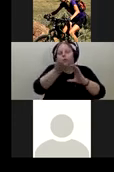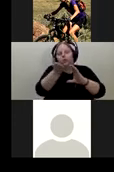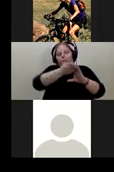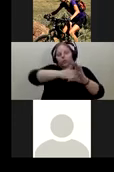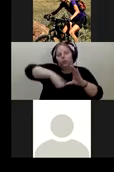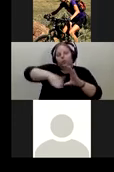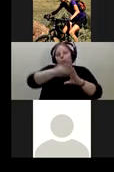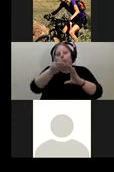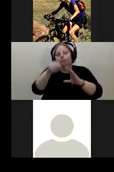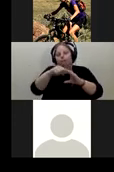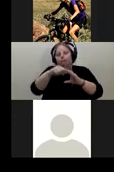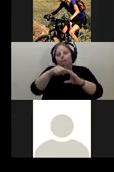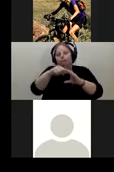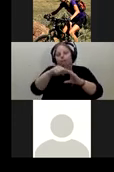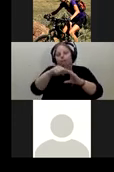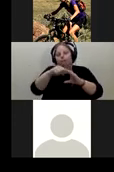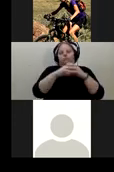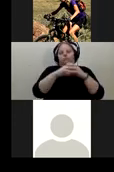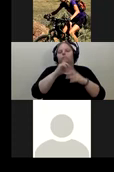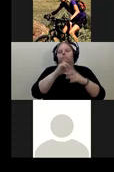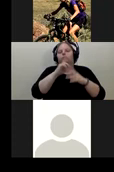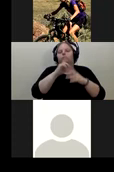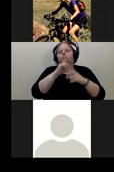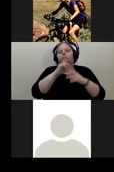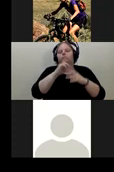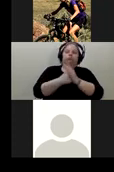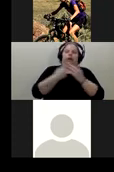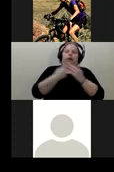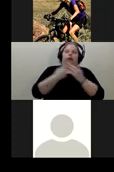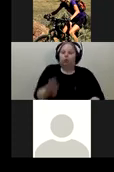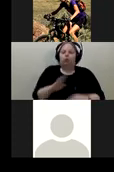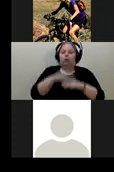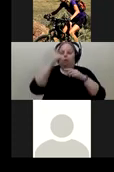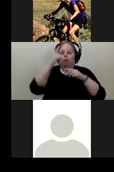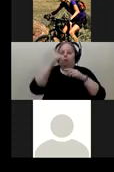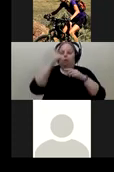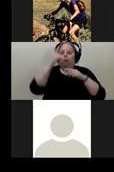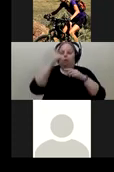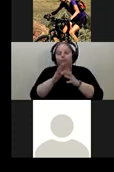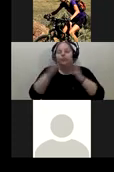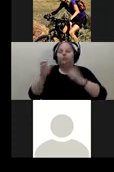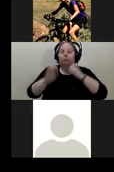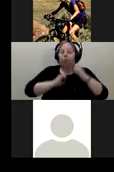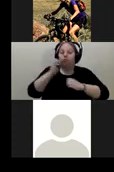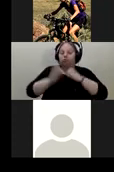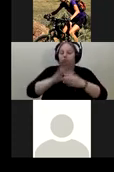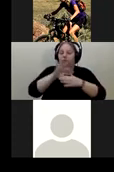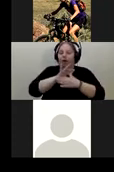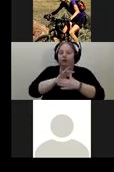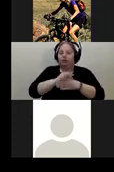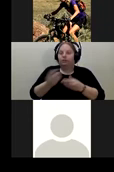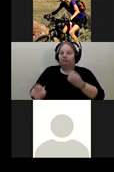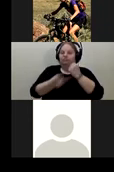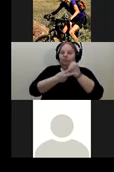like that, because that's where the brain hits. That's where that bruising can happen. And a lot of our emotional content is up there. So,